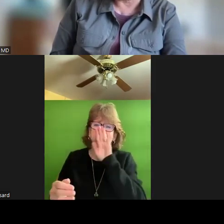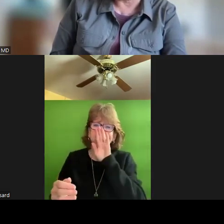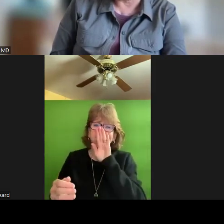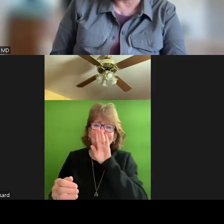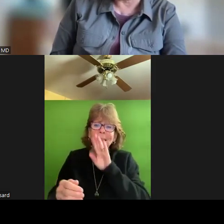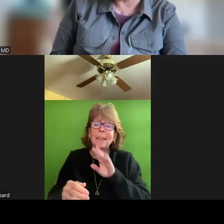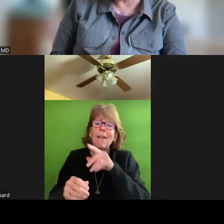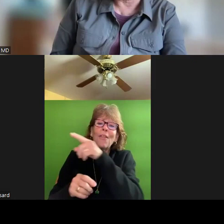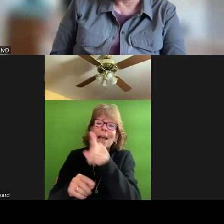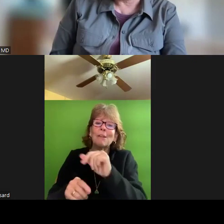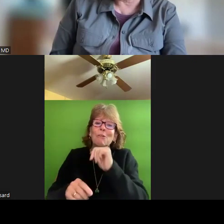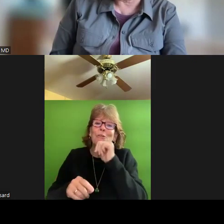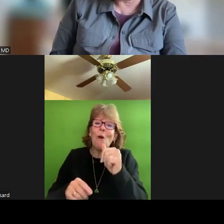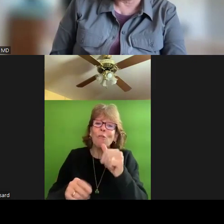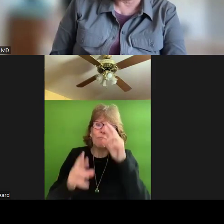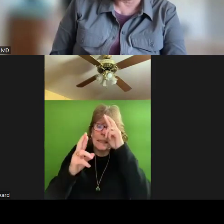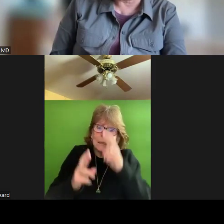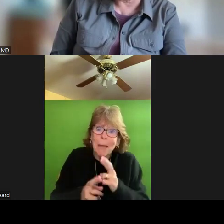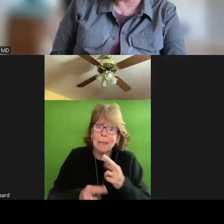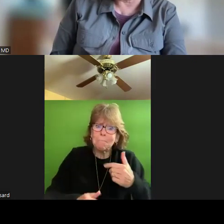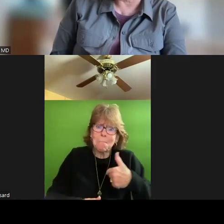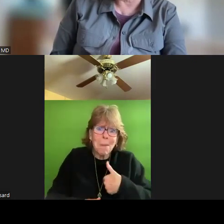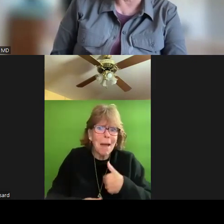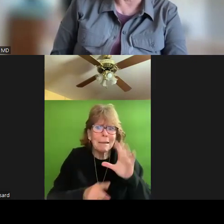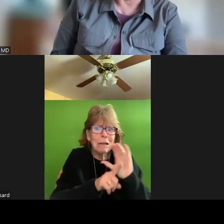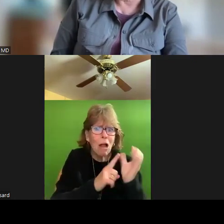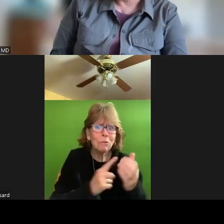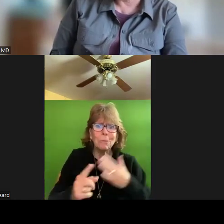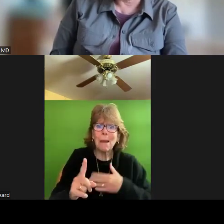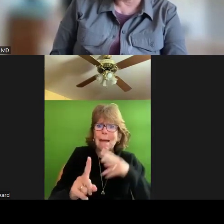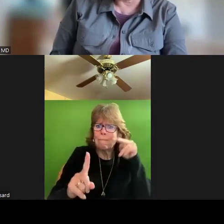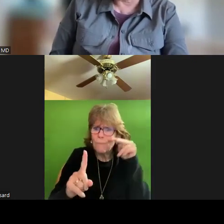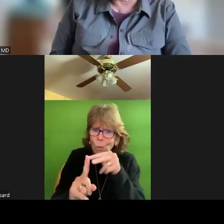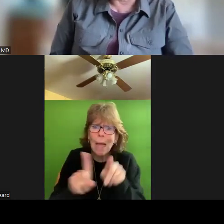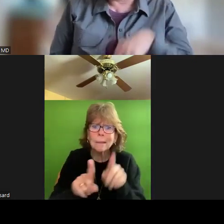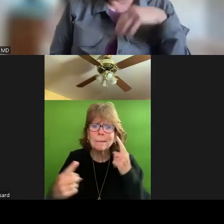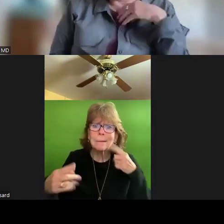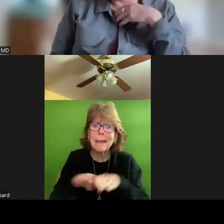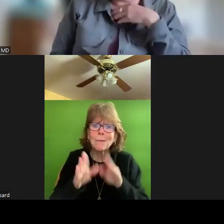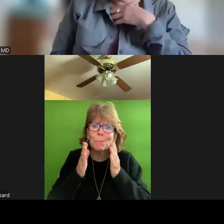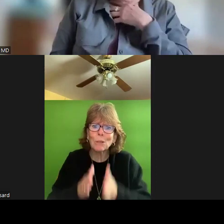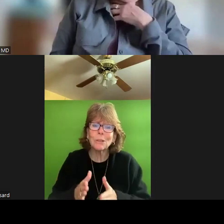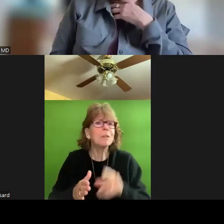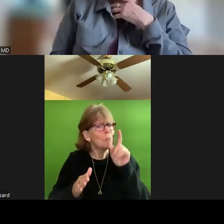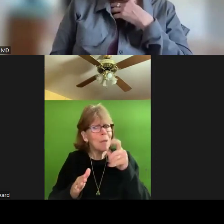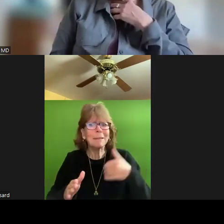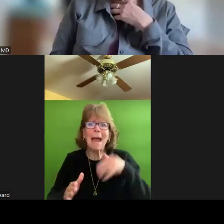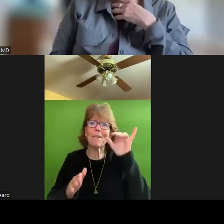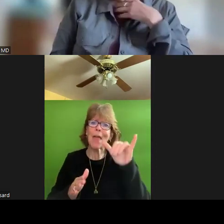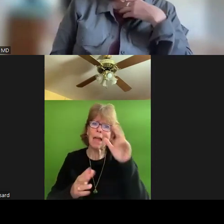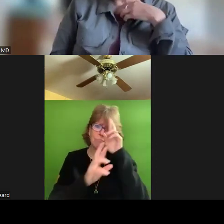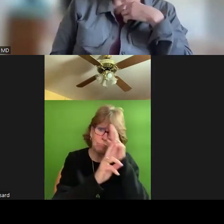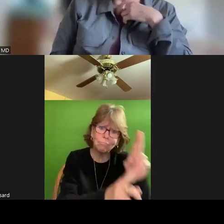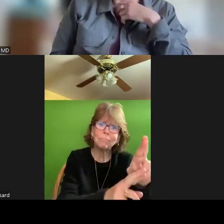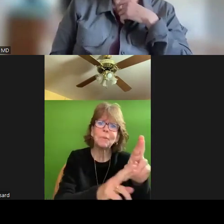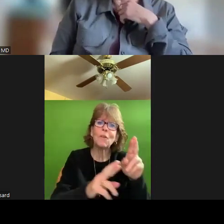their lived experiences, expertise, and cultural perspective is essential for providing a medical home for children